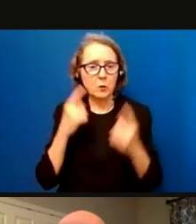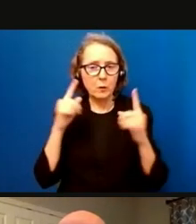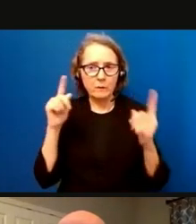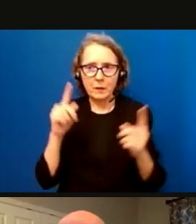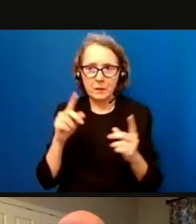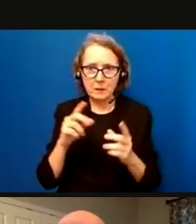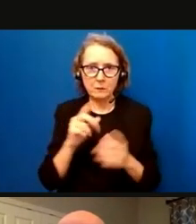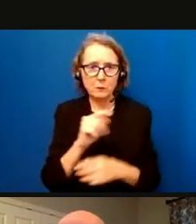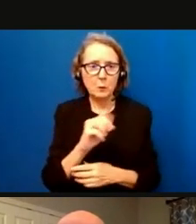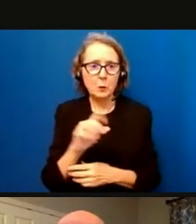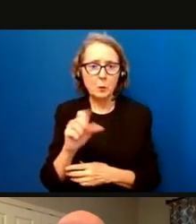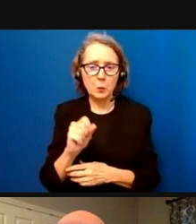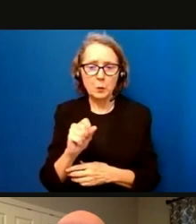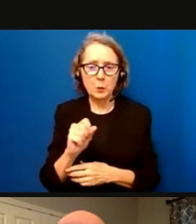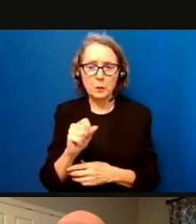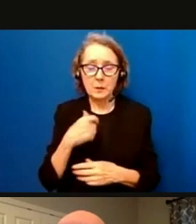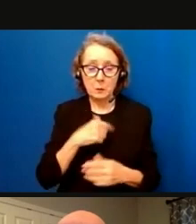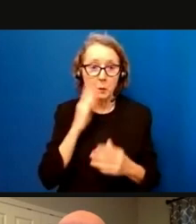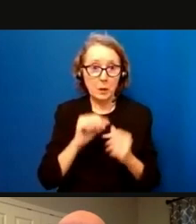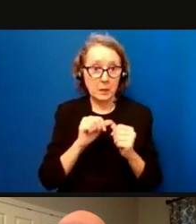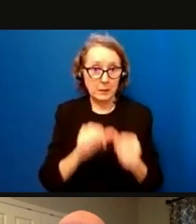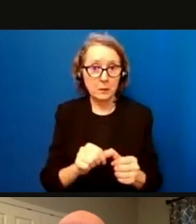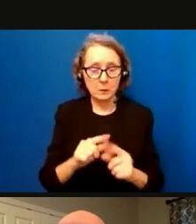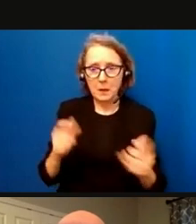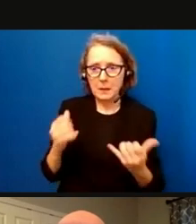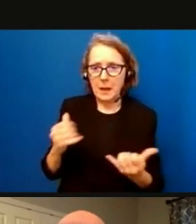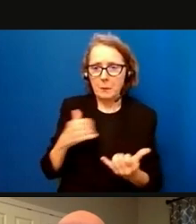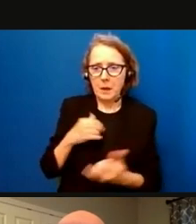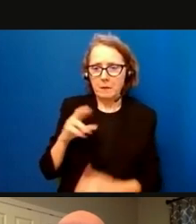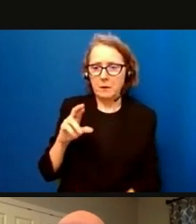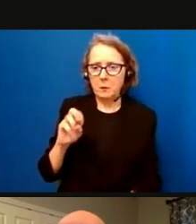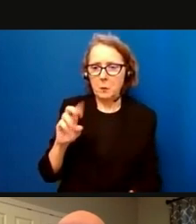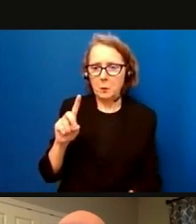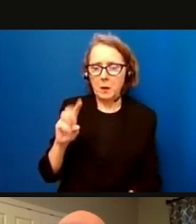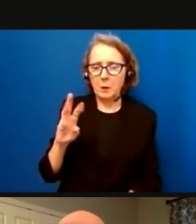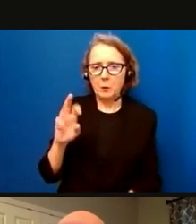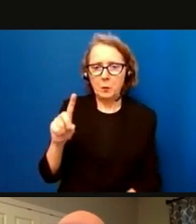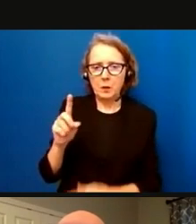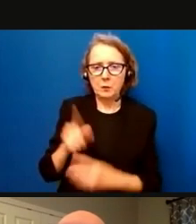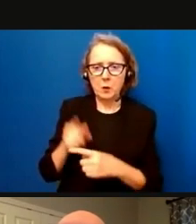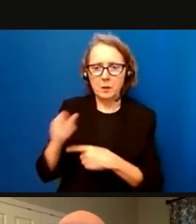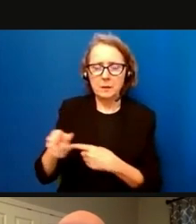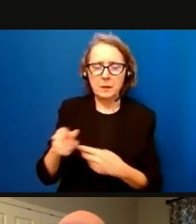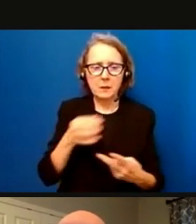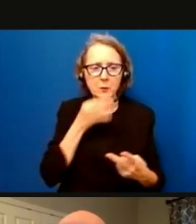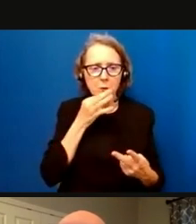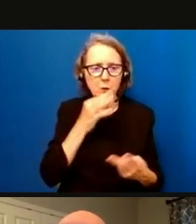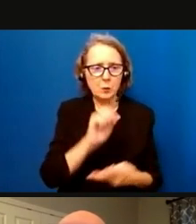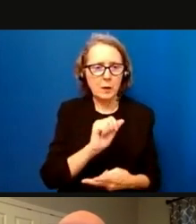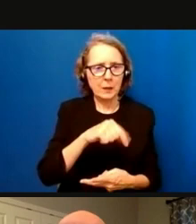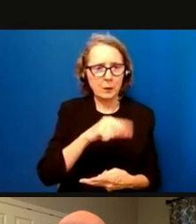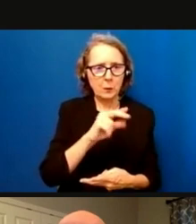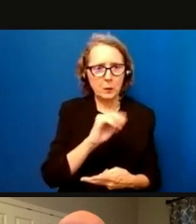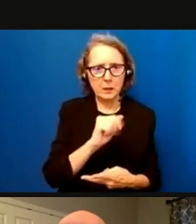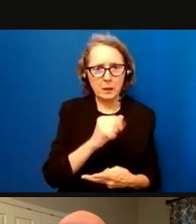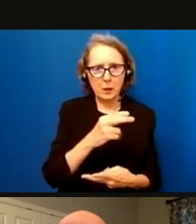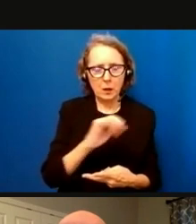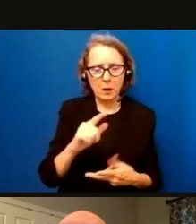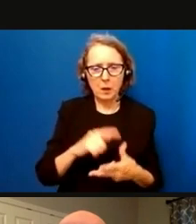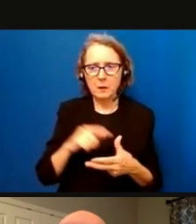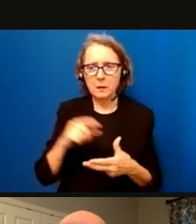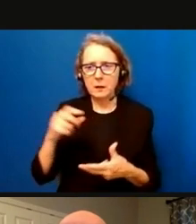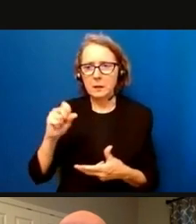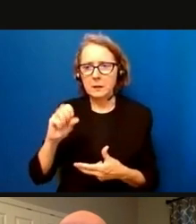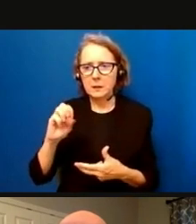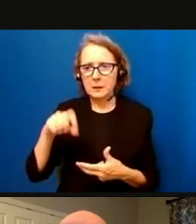term. But there are now Redwood Crossings, soon to be Aquinnah Hall, Sequoia Crossings. We have Arches